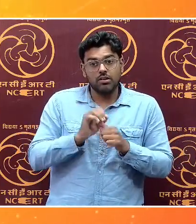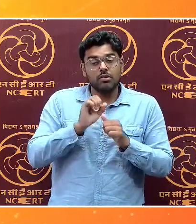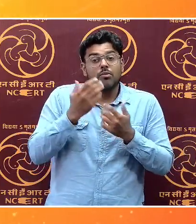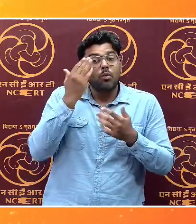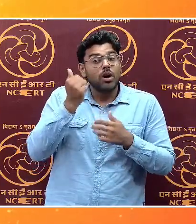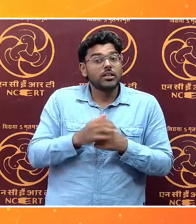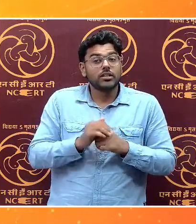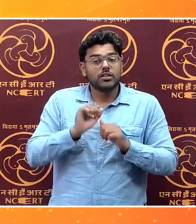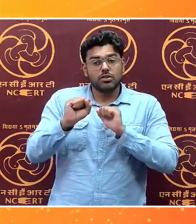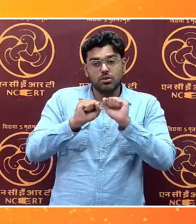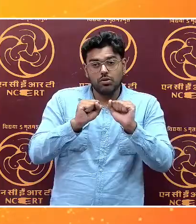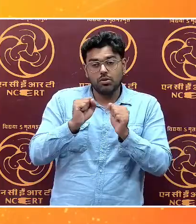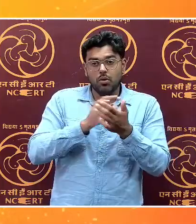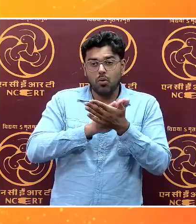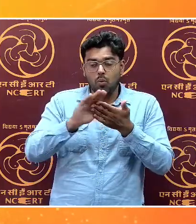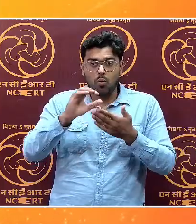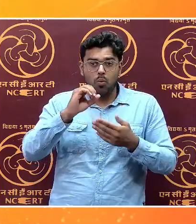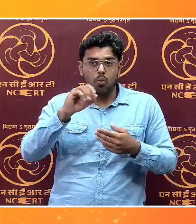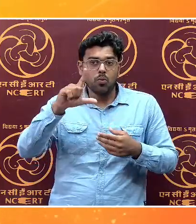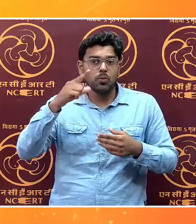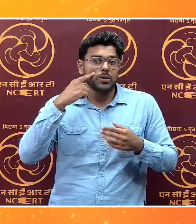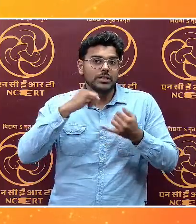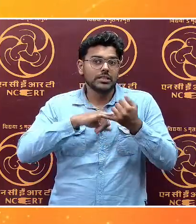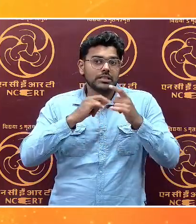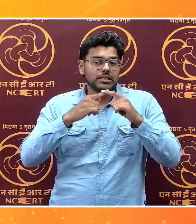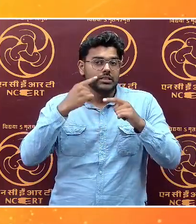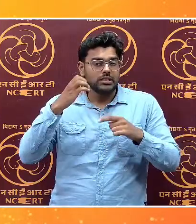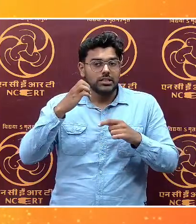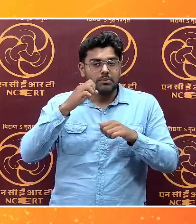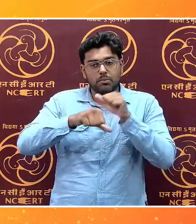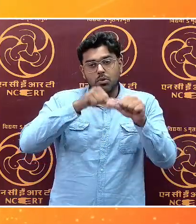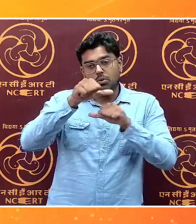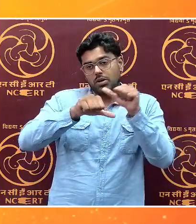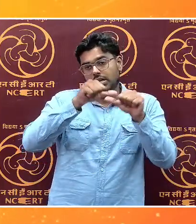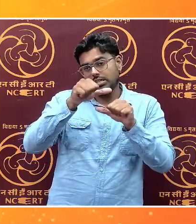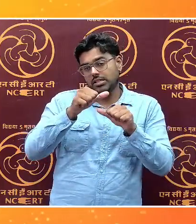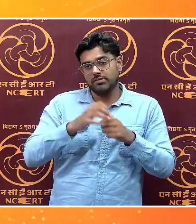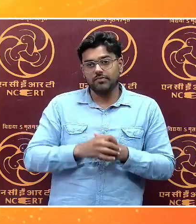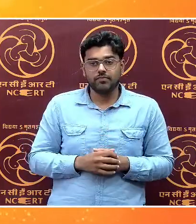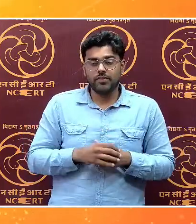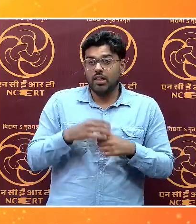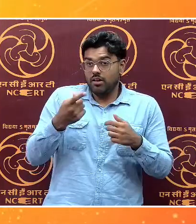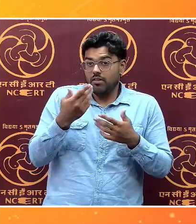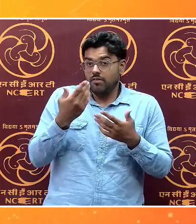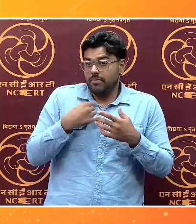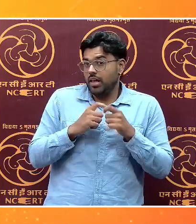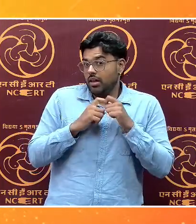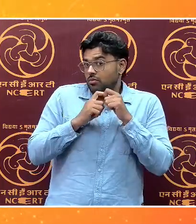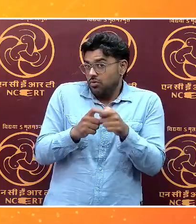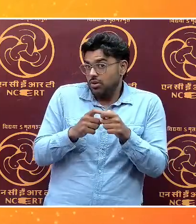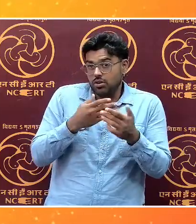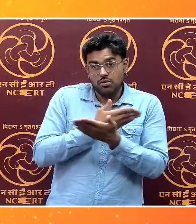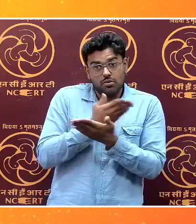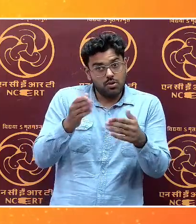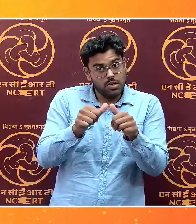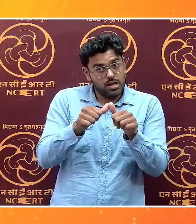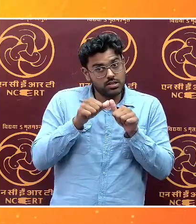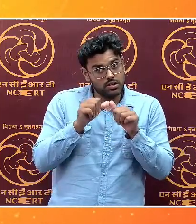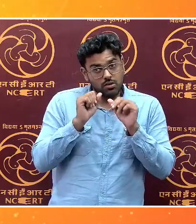your holistic progress card. So for assessing, I will ask you some question and you will answer.